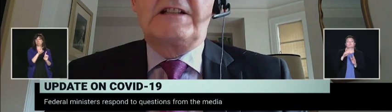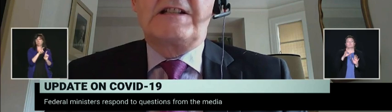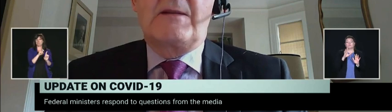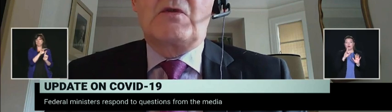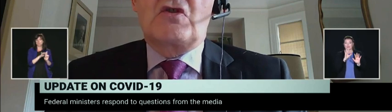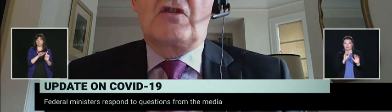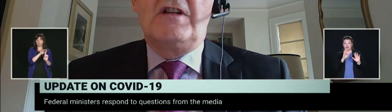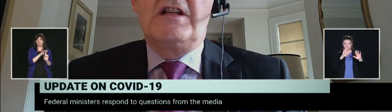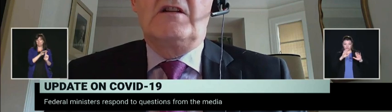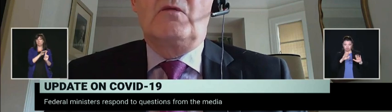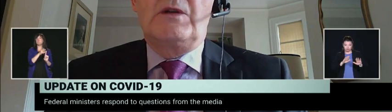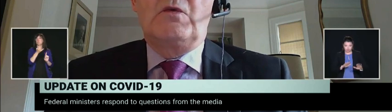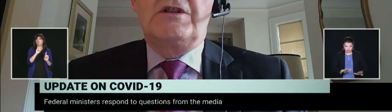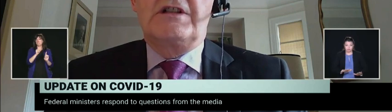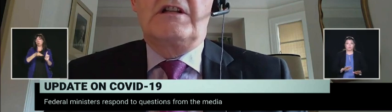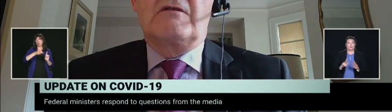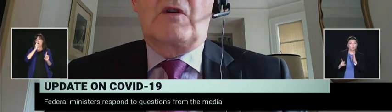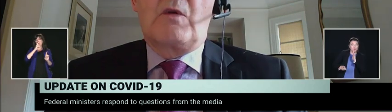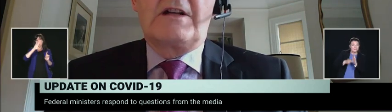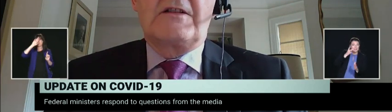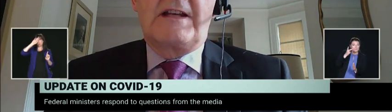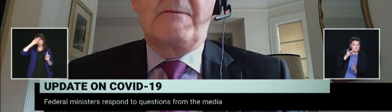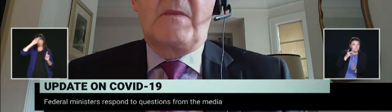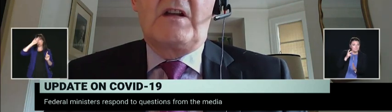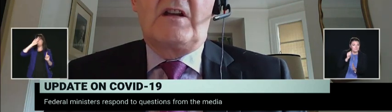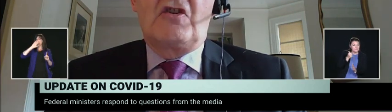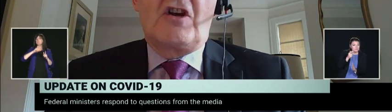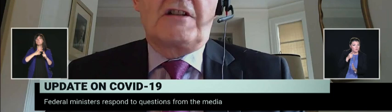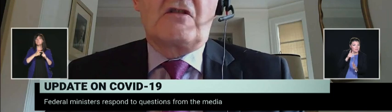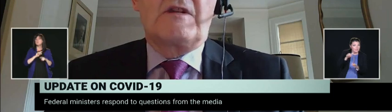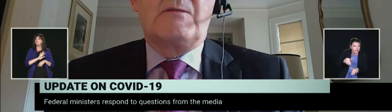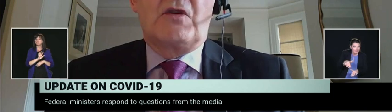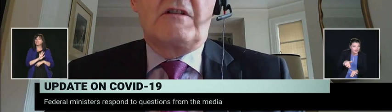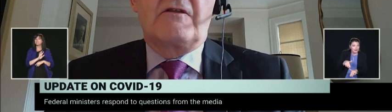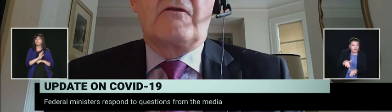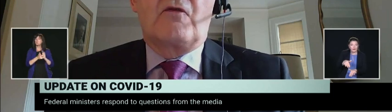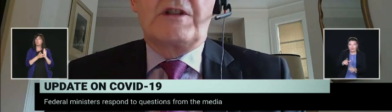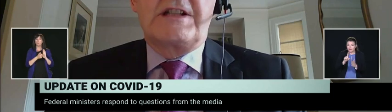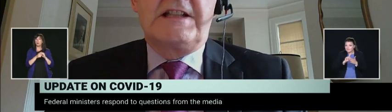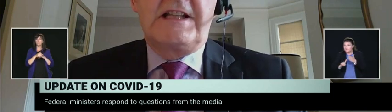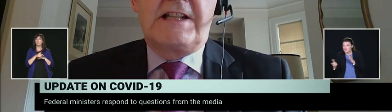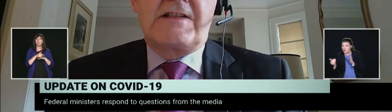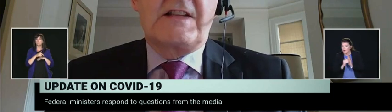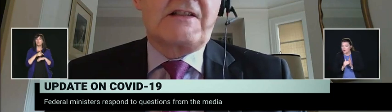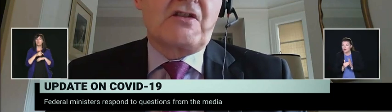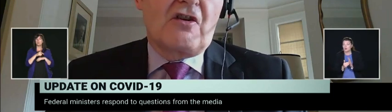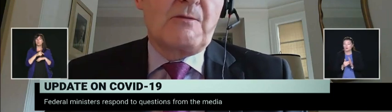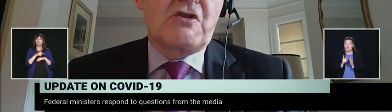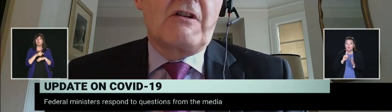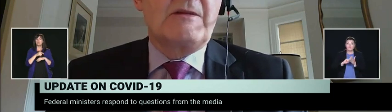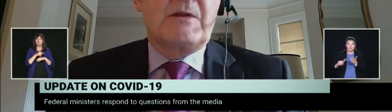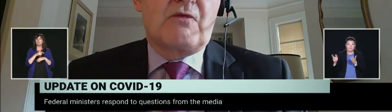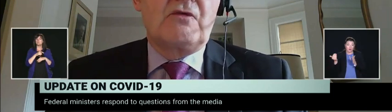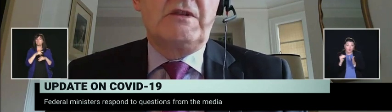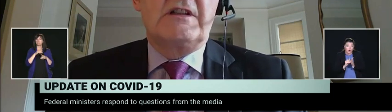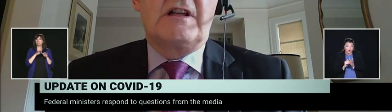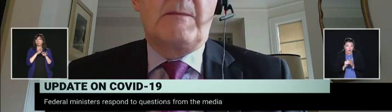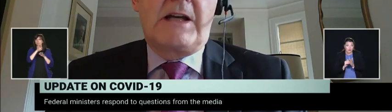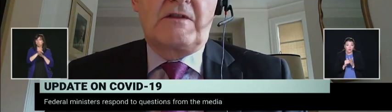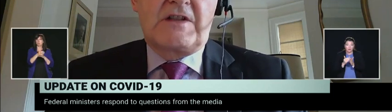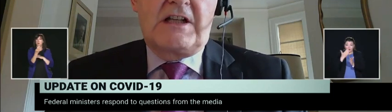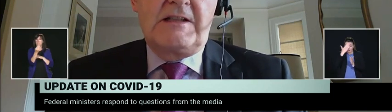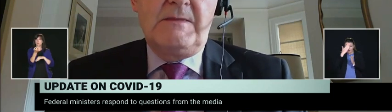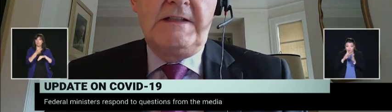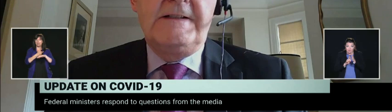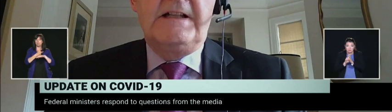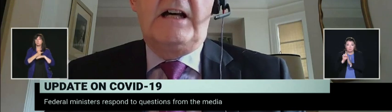an elevated temperature, we would require them not to rebook for 14 days. That's an arbitrary but prudent